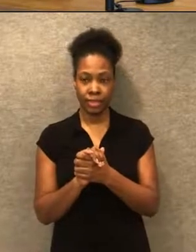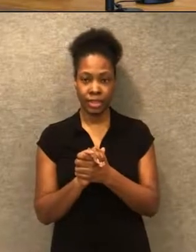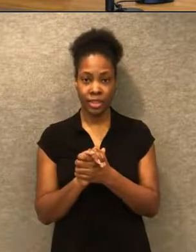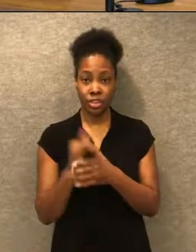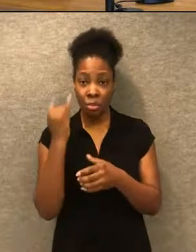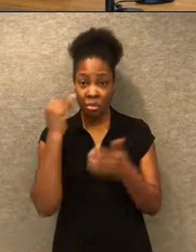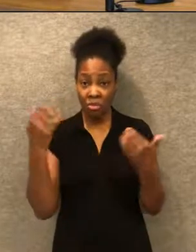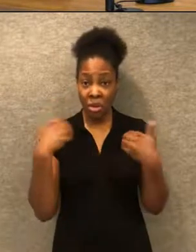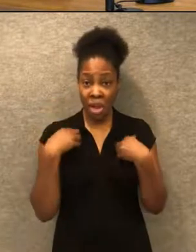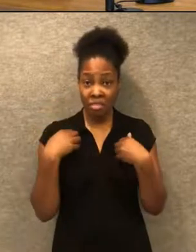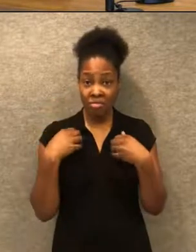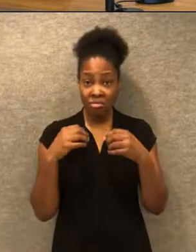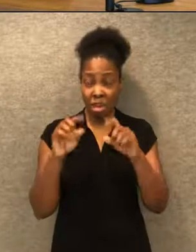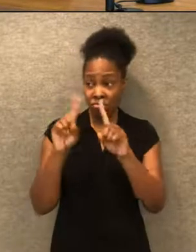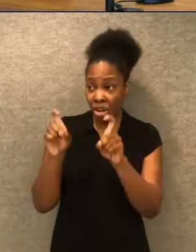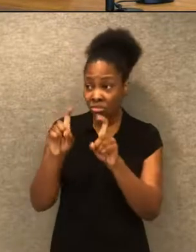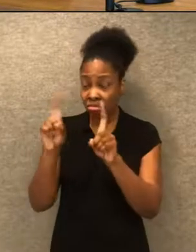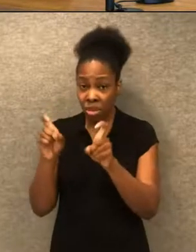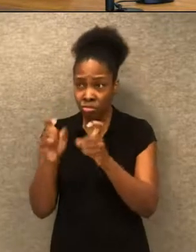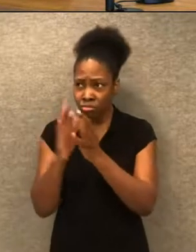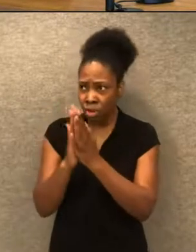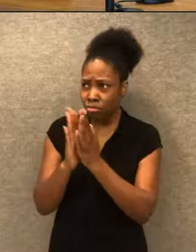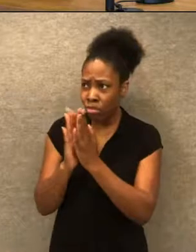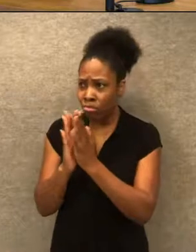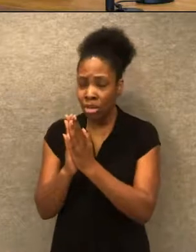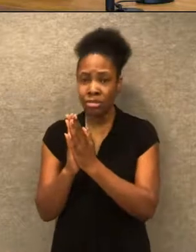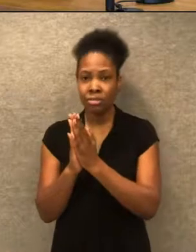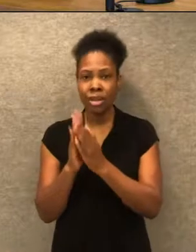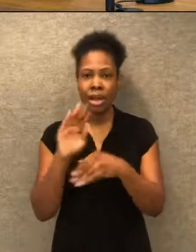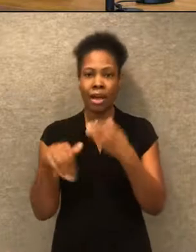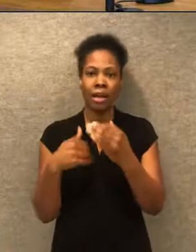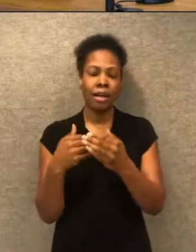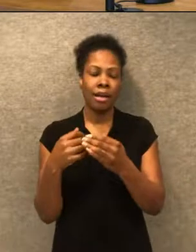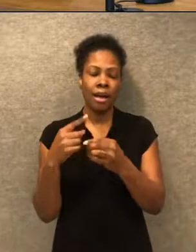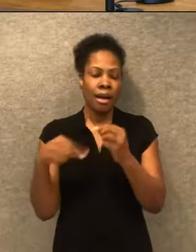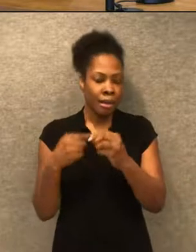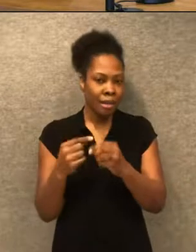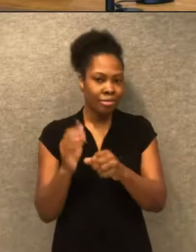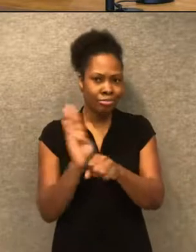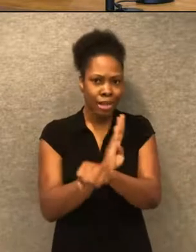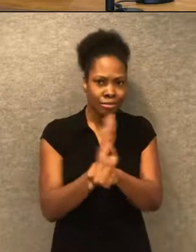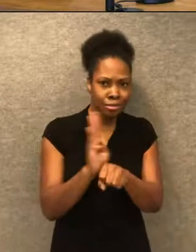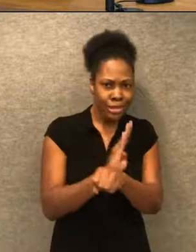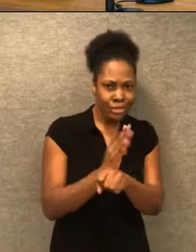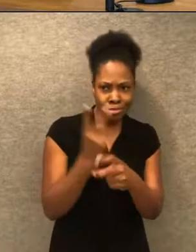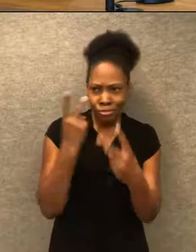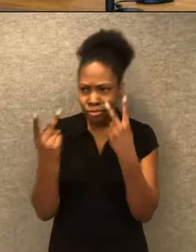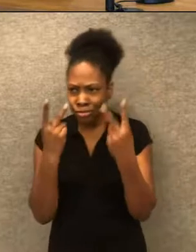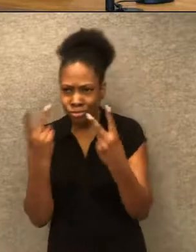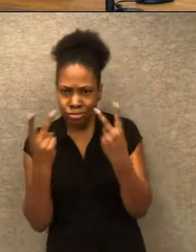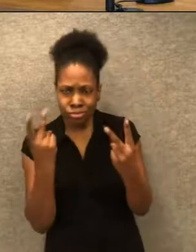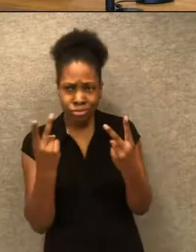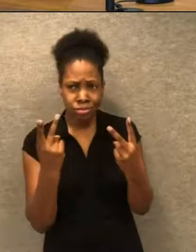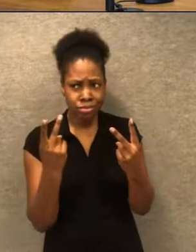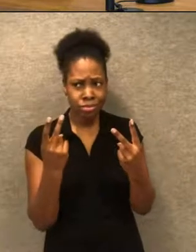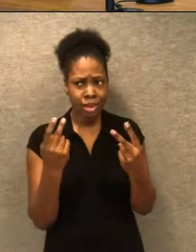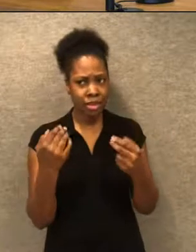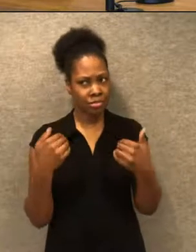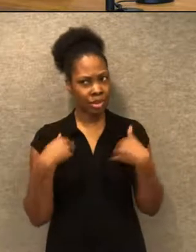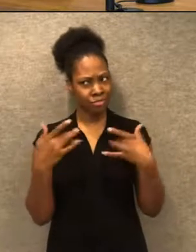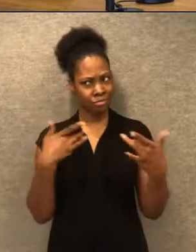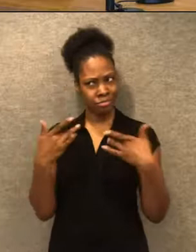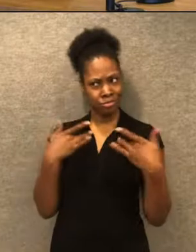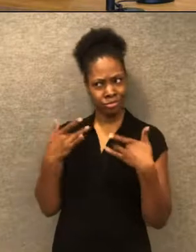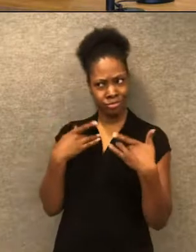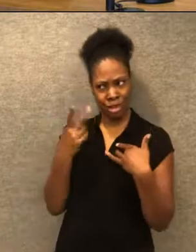have questions about any establishment that you visit, and if you have concerns about either the number of people